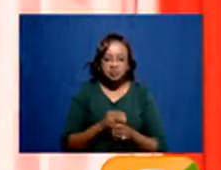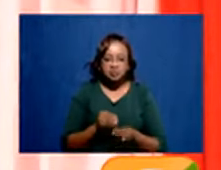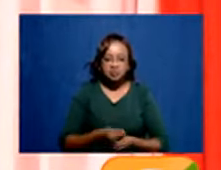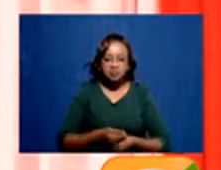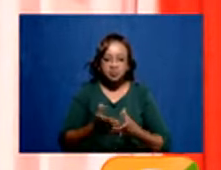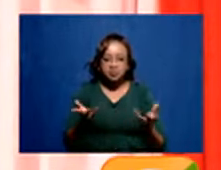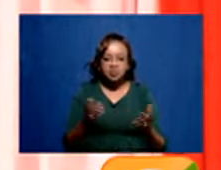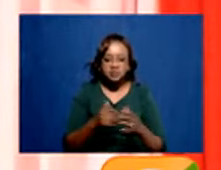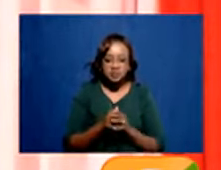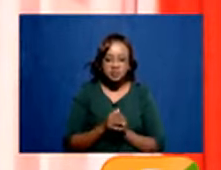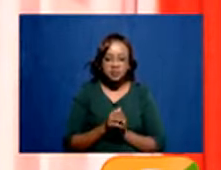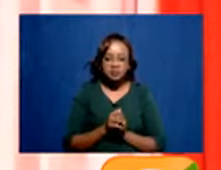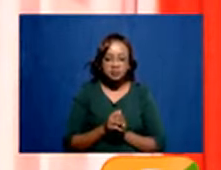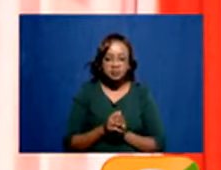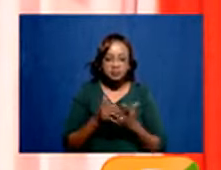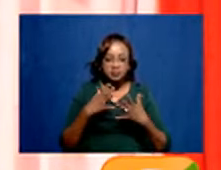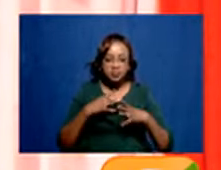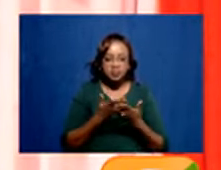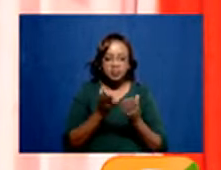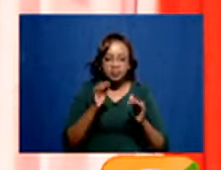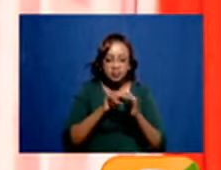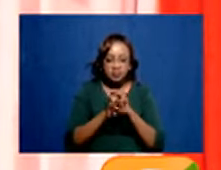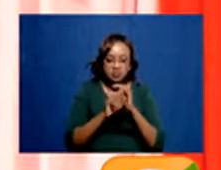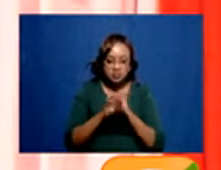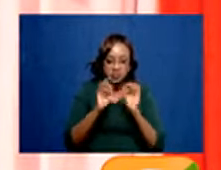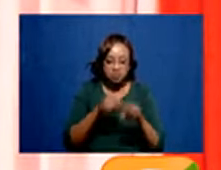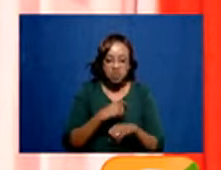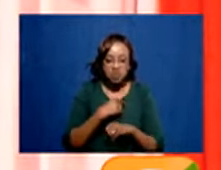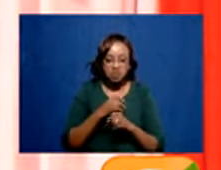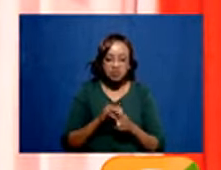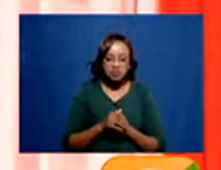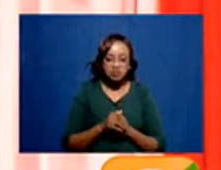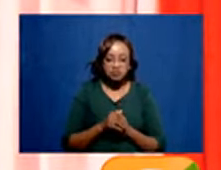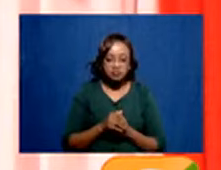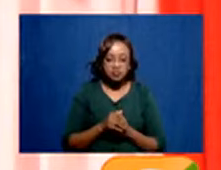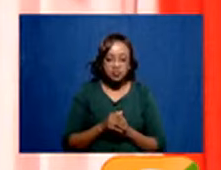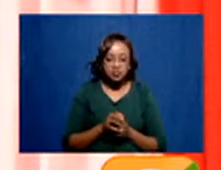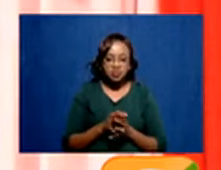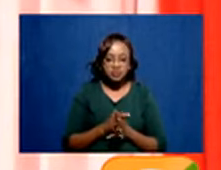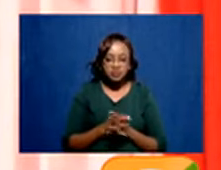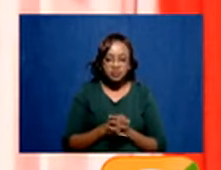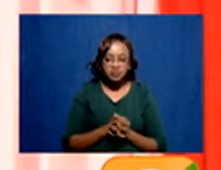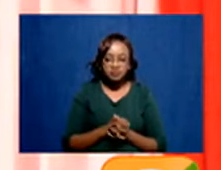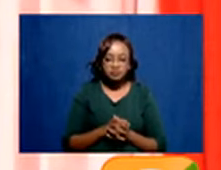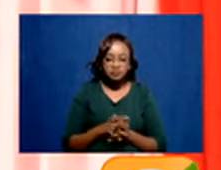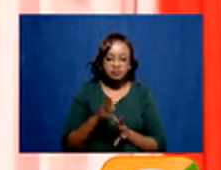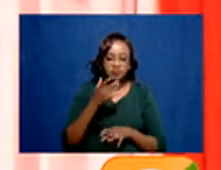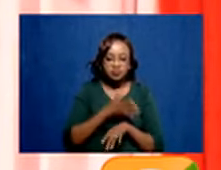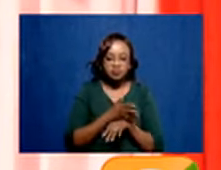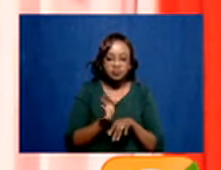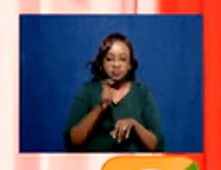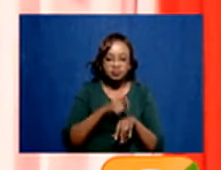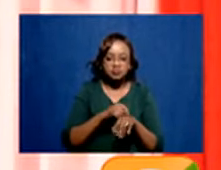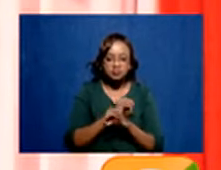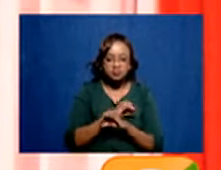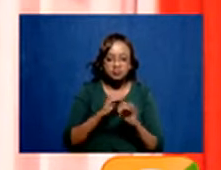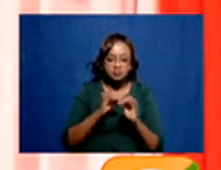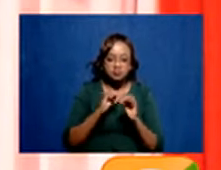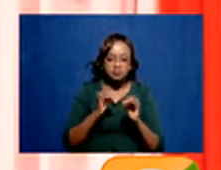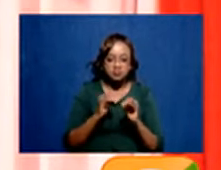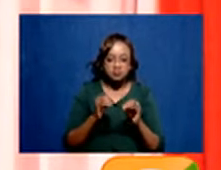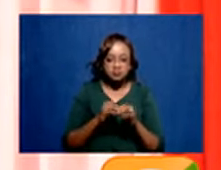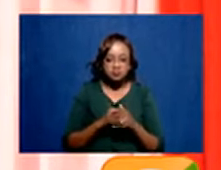the mwananchi, so that we can stop mwananchi from using their quality time that they would have used to do other jobs or other